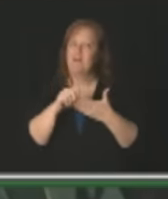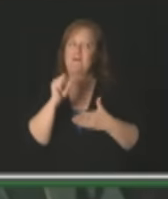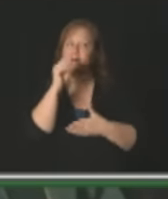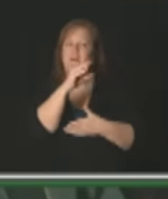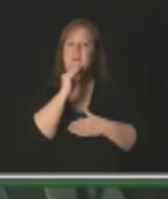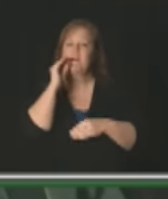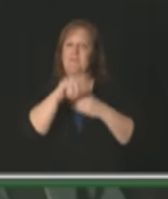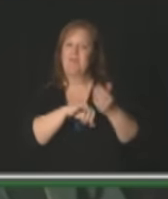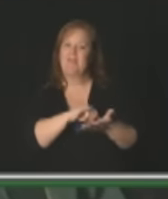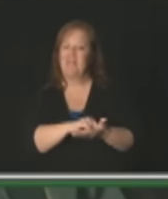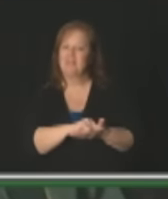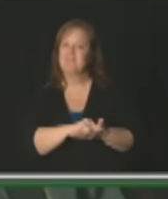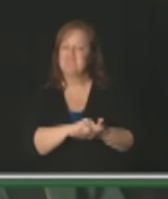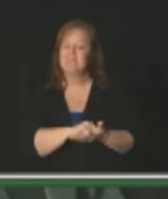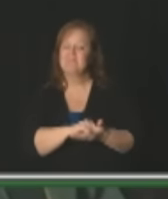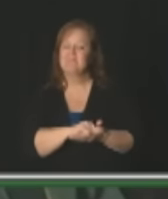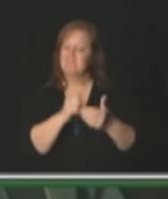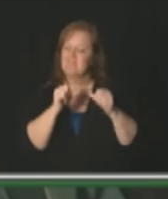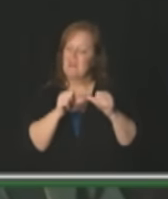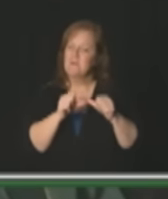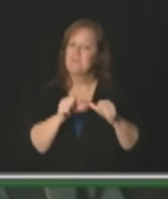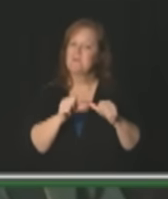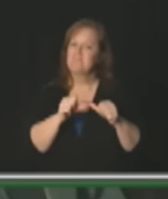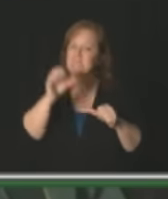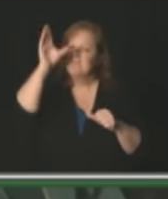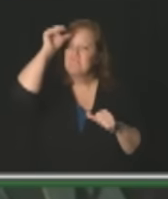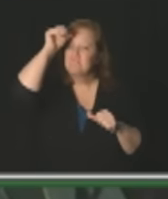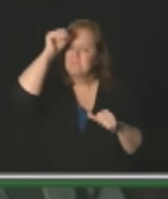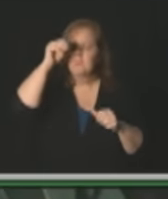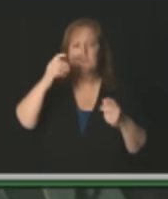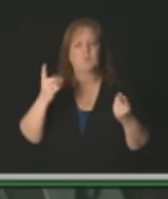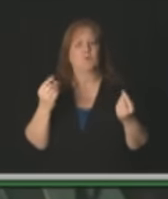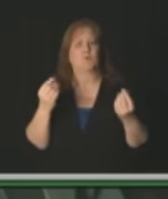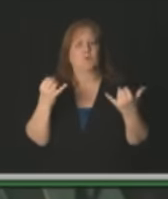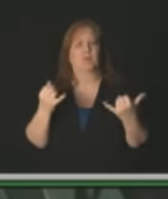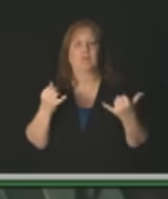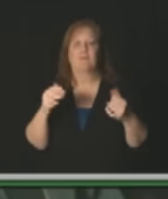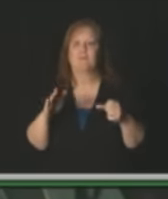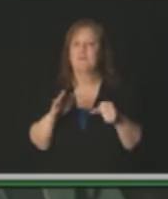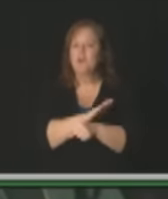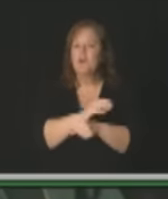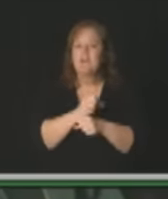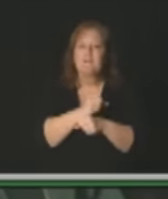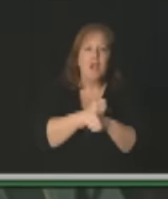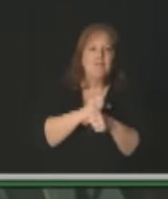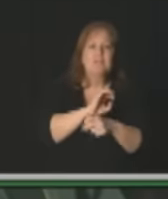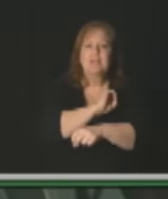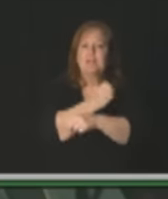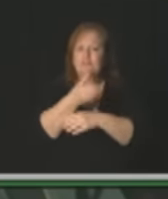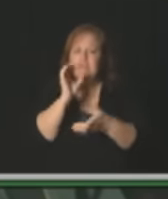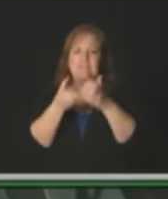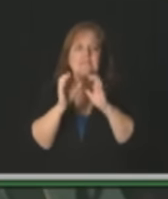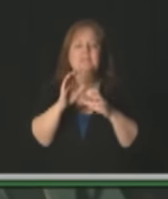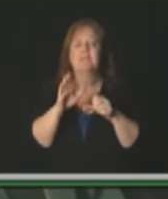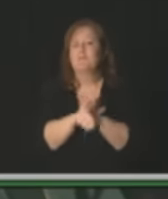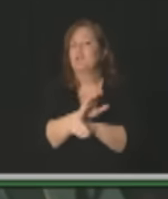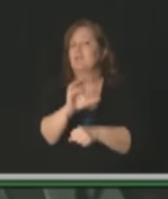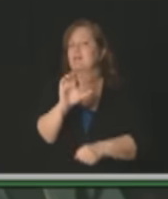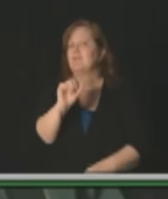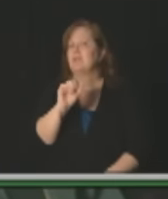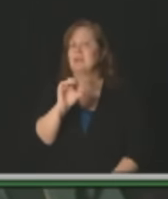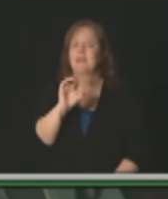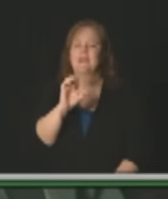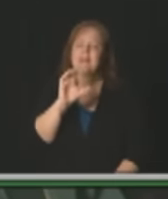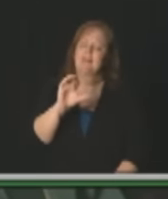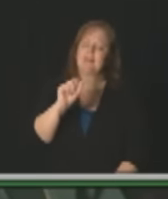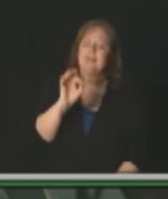Now, where do we go from here? Even though we were full of caffeine and energy drinks from all those nights of studying,